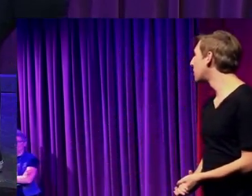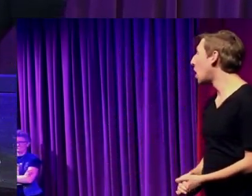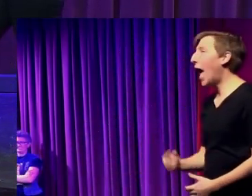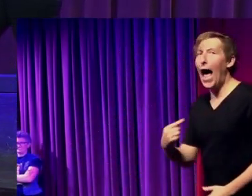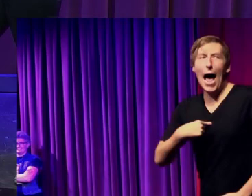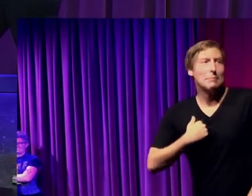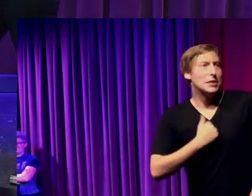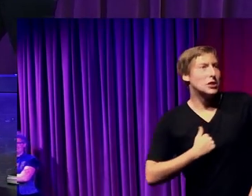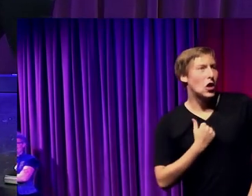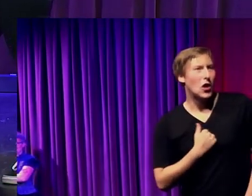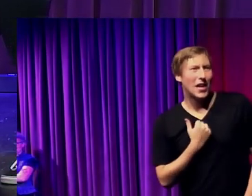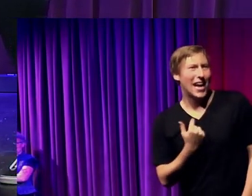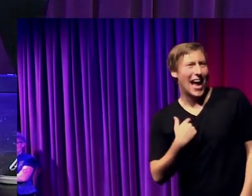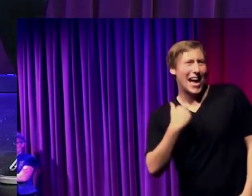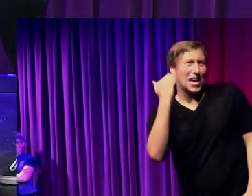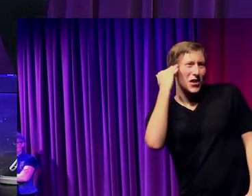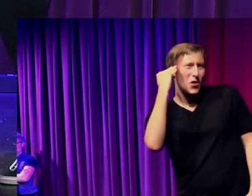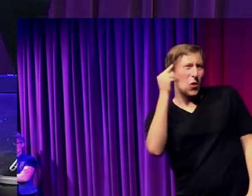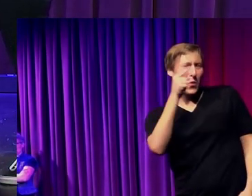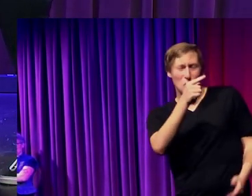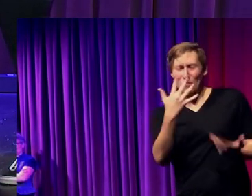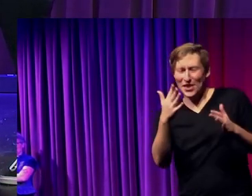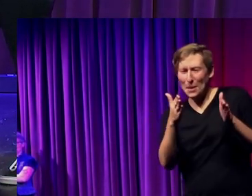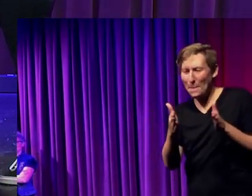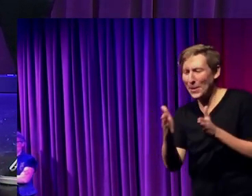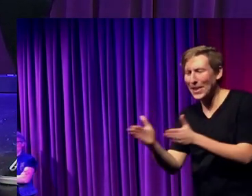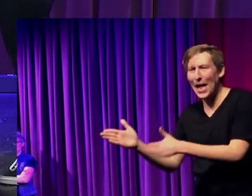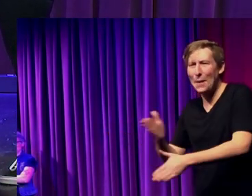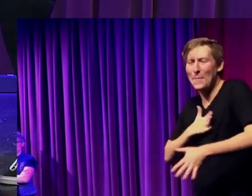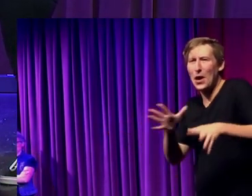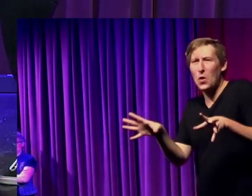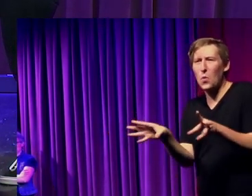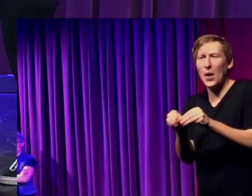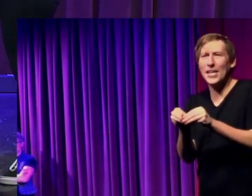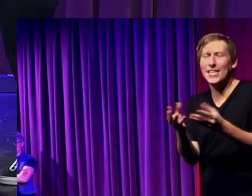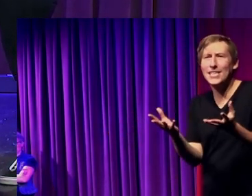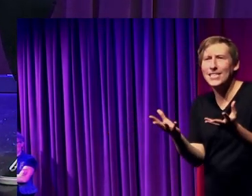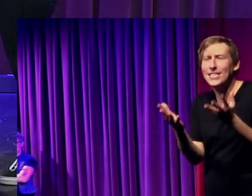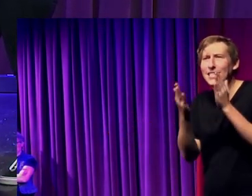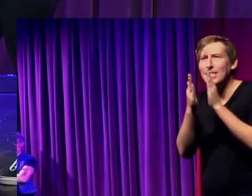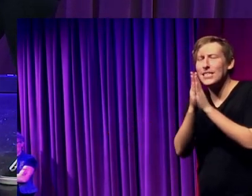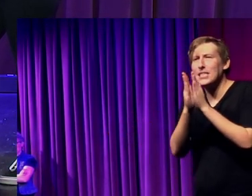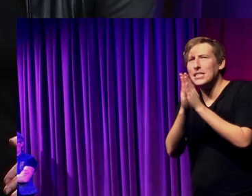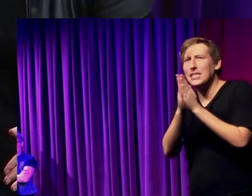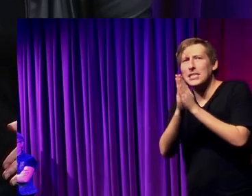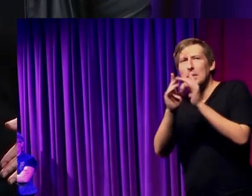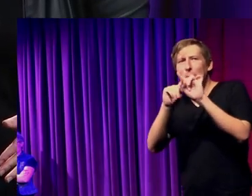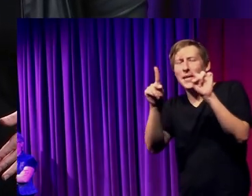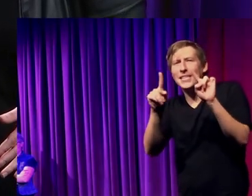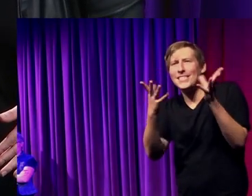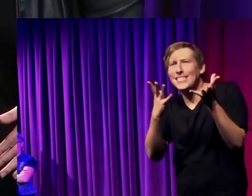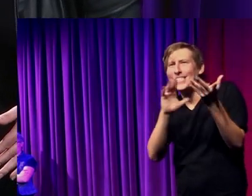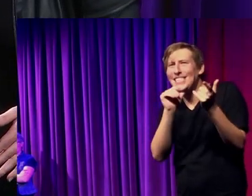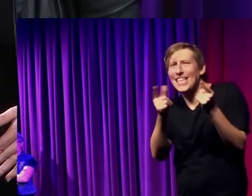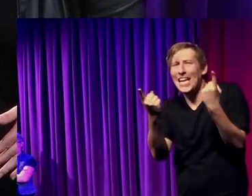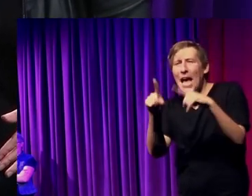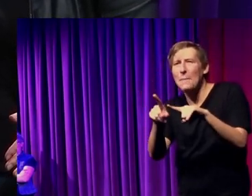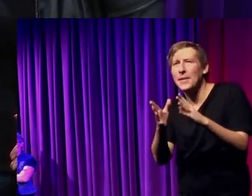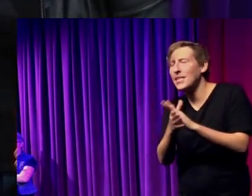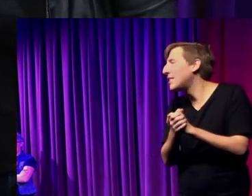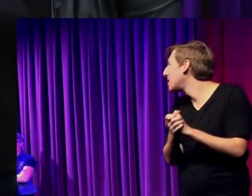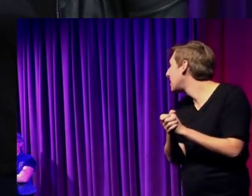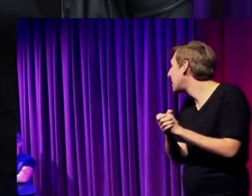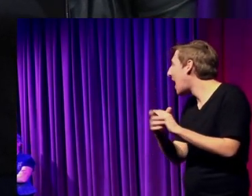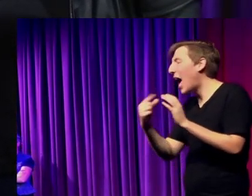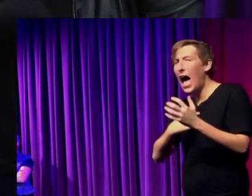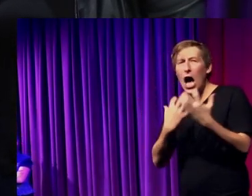I'm sorry. I know you planned my wedding. It's Ralph, but it's not happening. Well, Susie, that's who